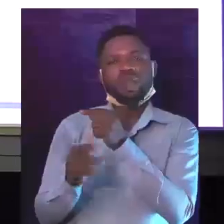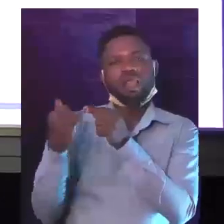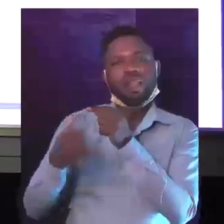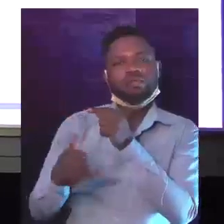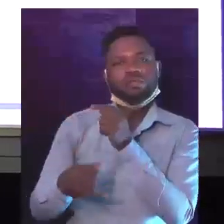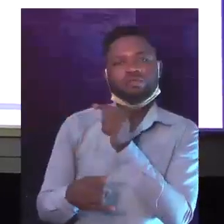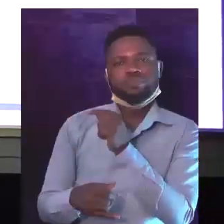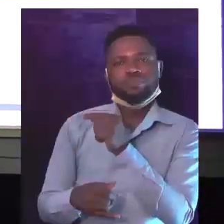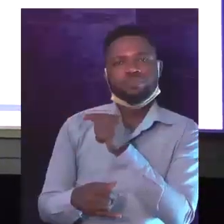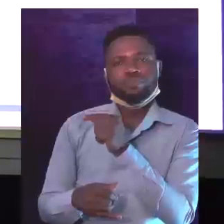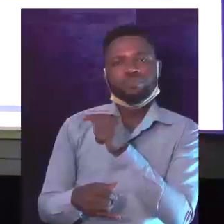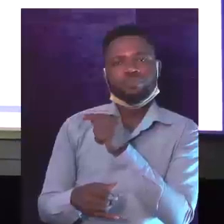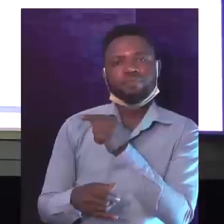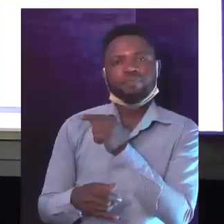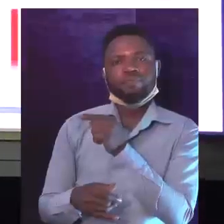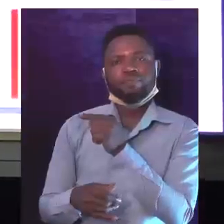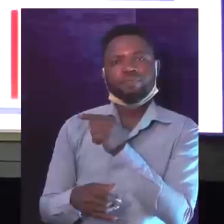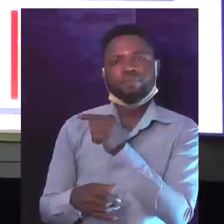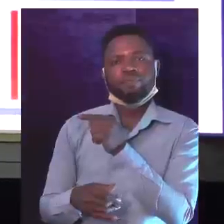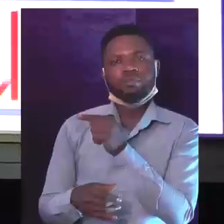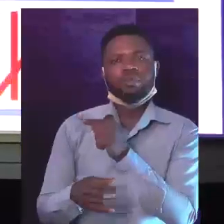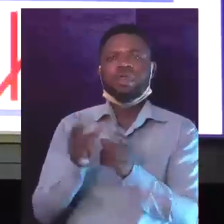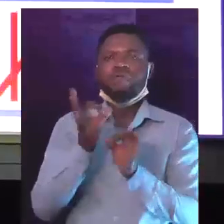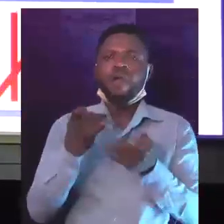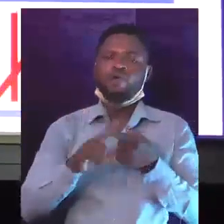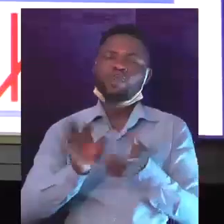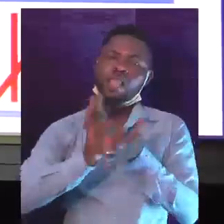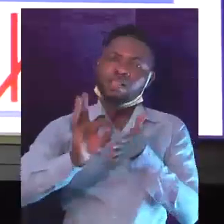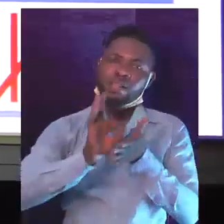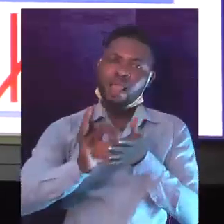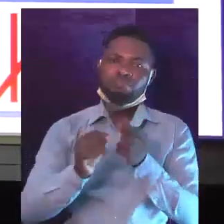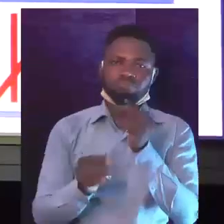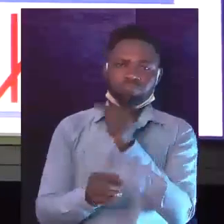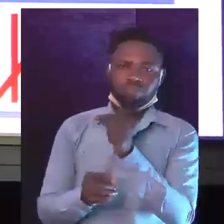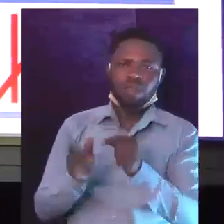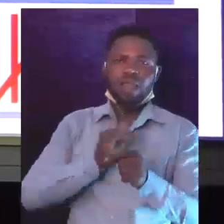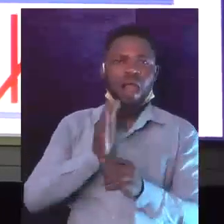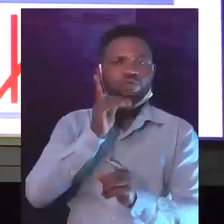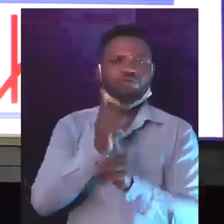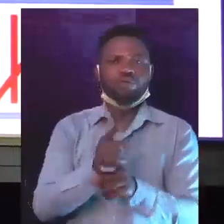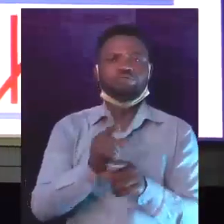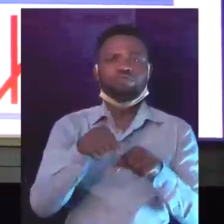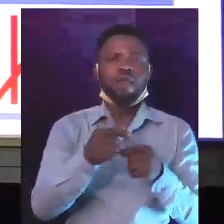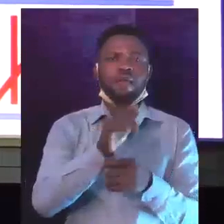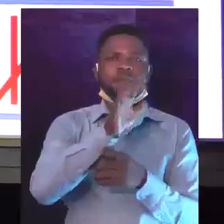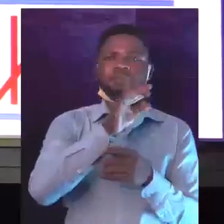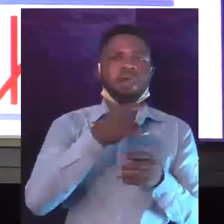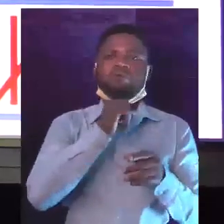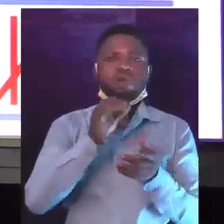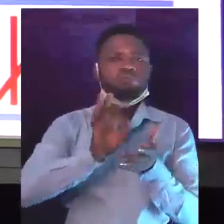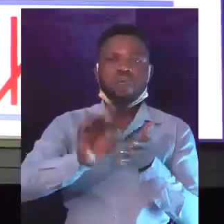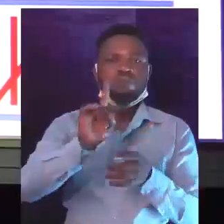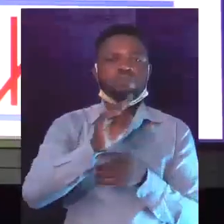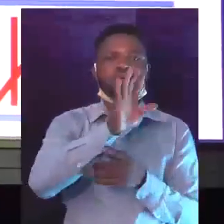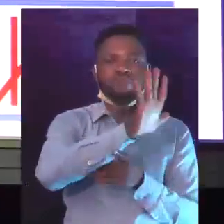Let's go. So if I want to count this, I'll just go 5. I won't have to count one by one.